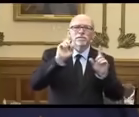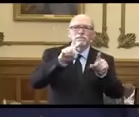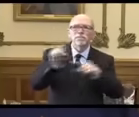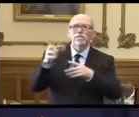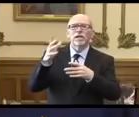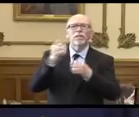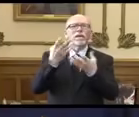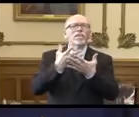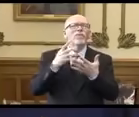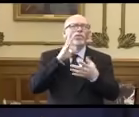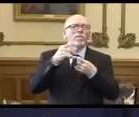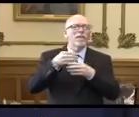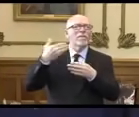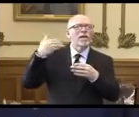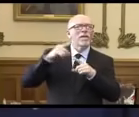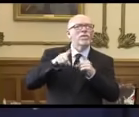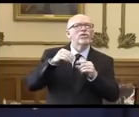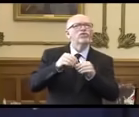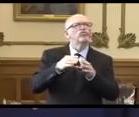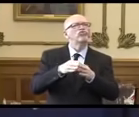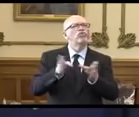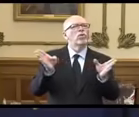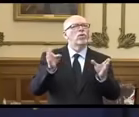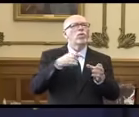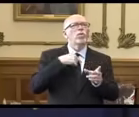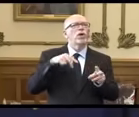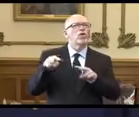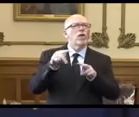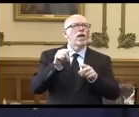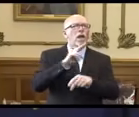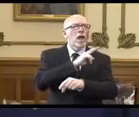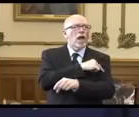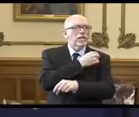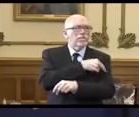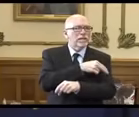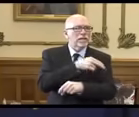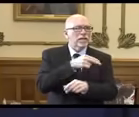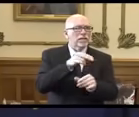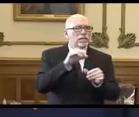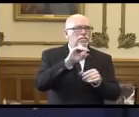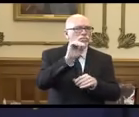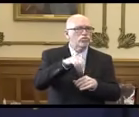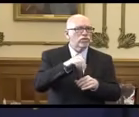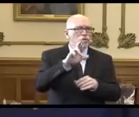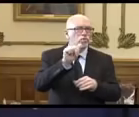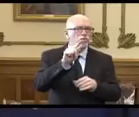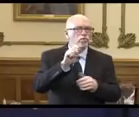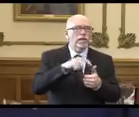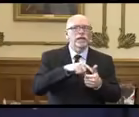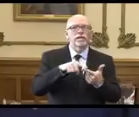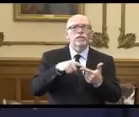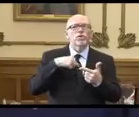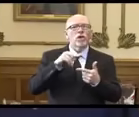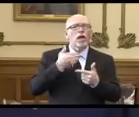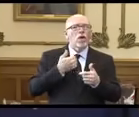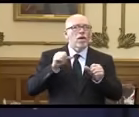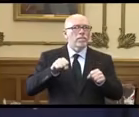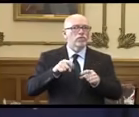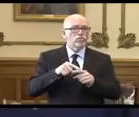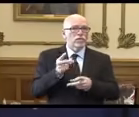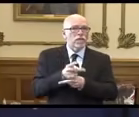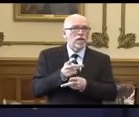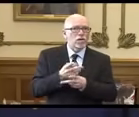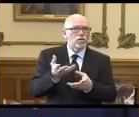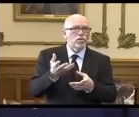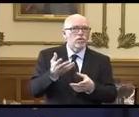things in the past, but kind of in general, what we're looking at are hospitalization rates. We're looking at our capacity to care in terms